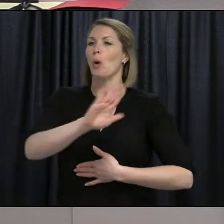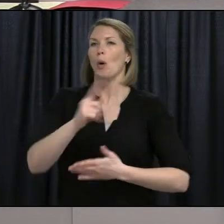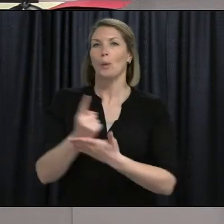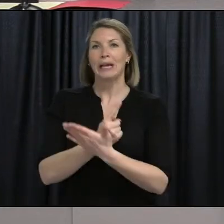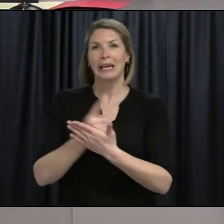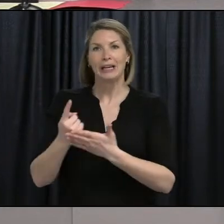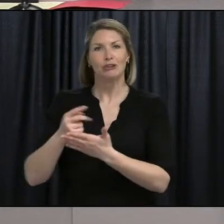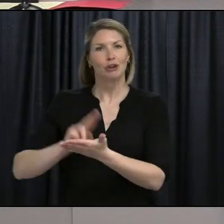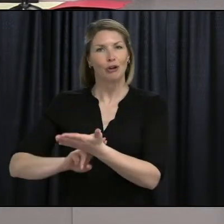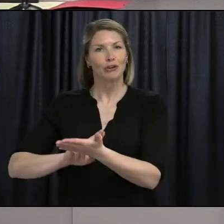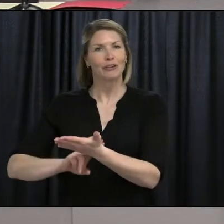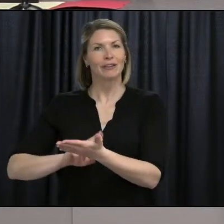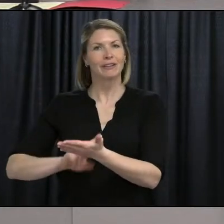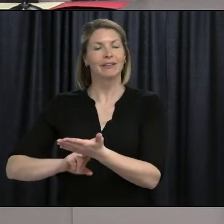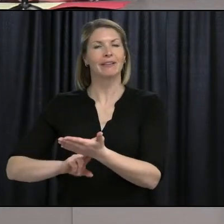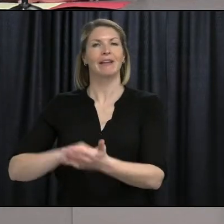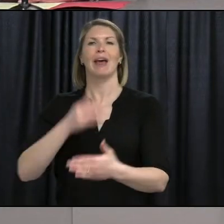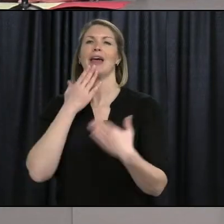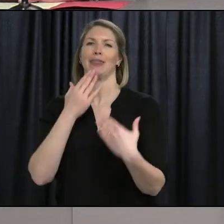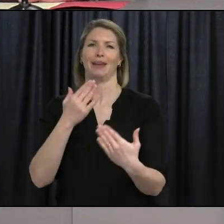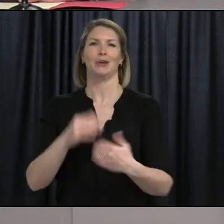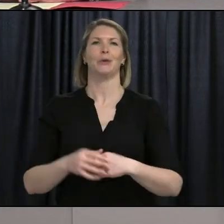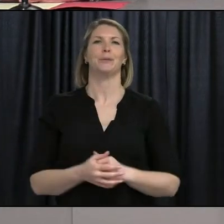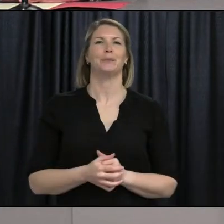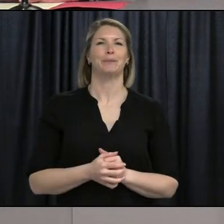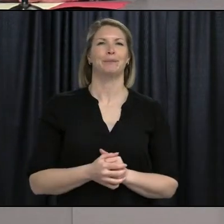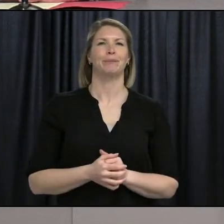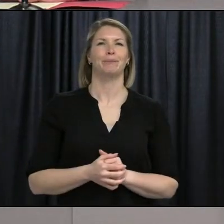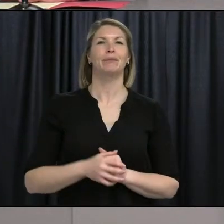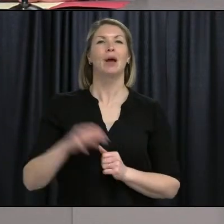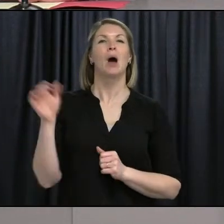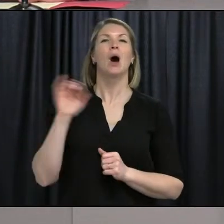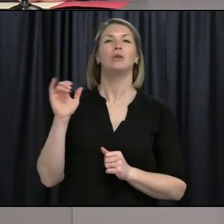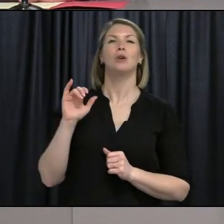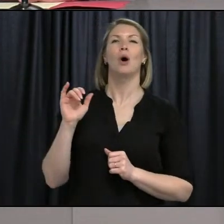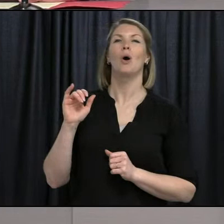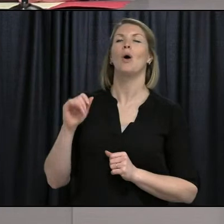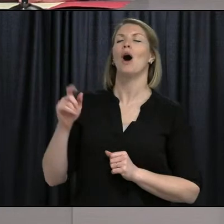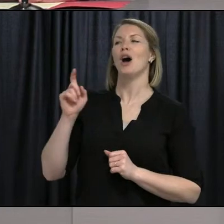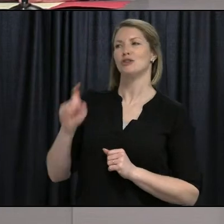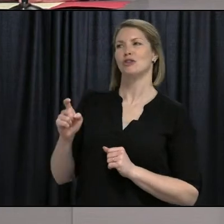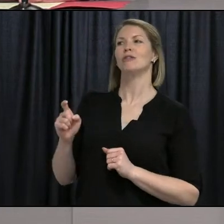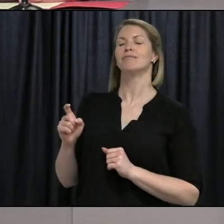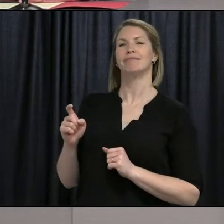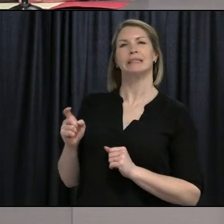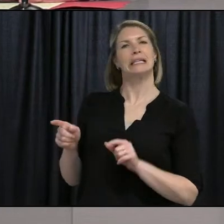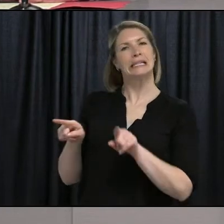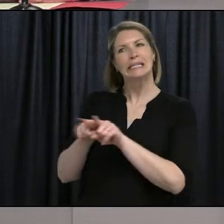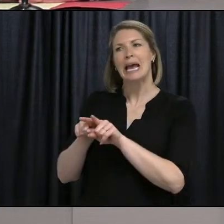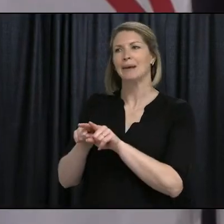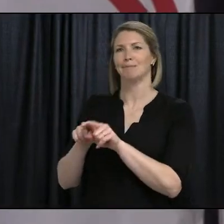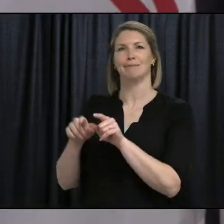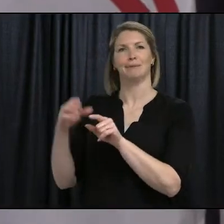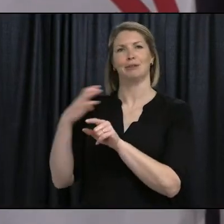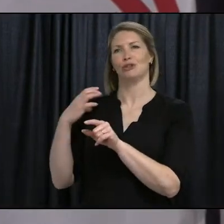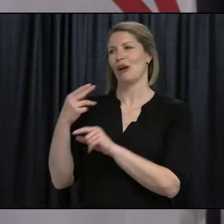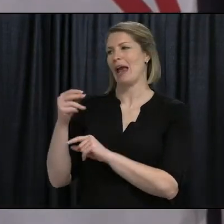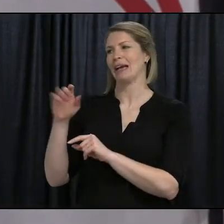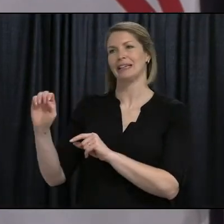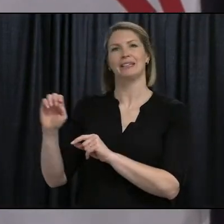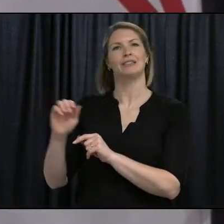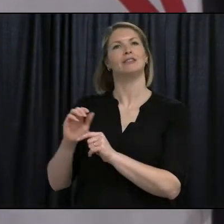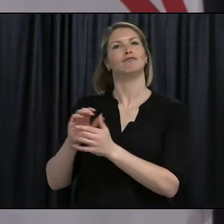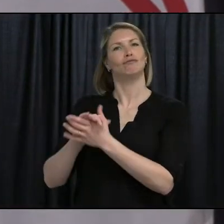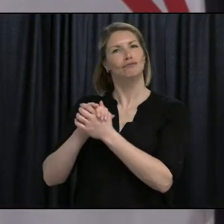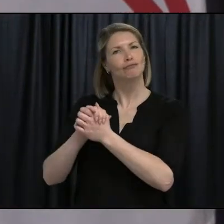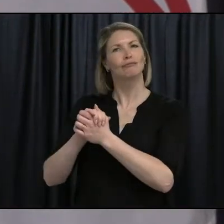Well, thank you, Minister, and I should join you in wishing all the nurses out there on the front lines a happy Nurses